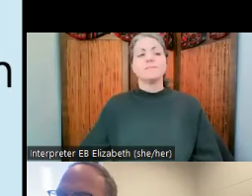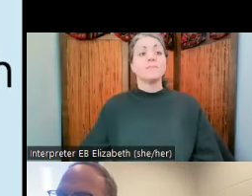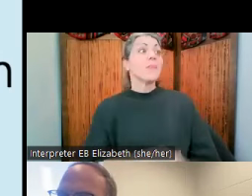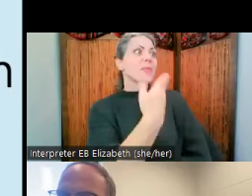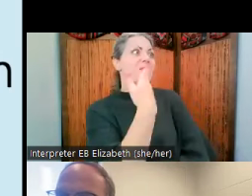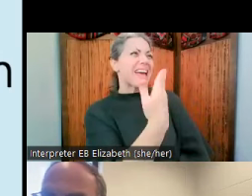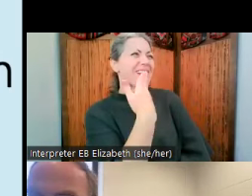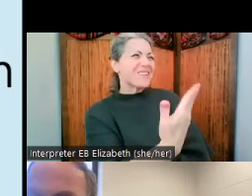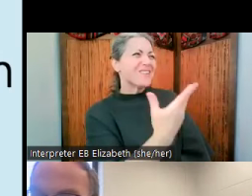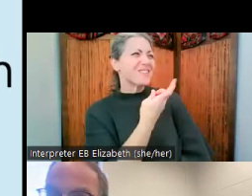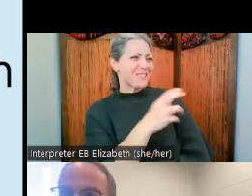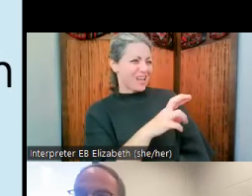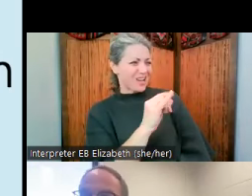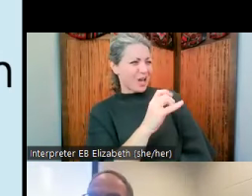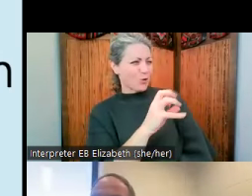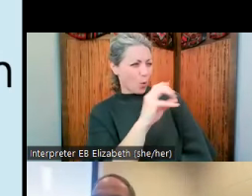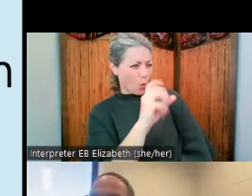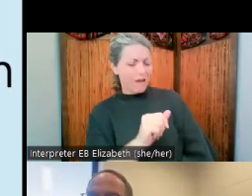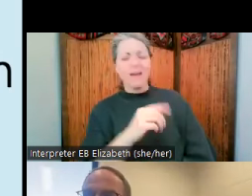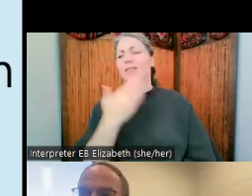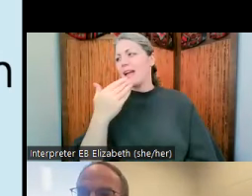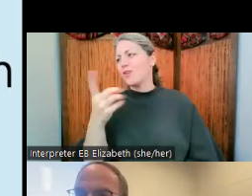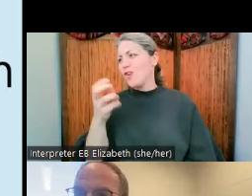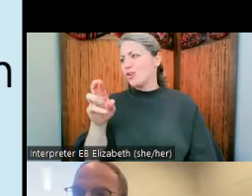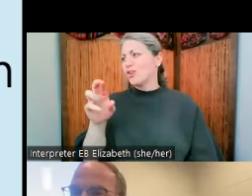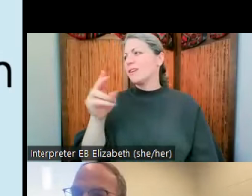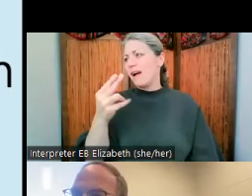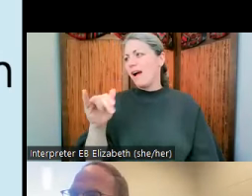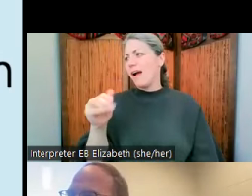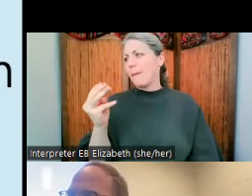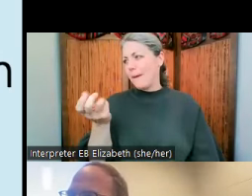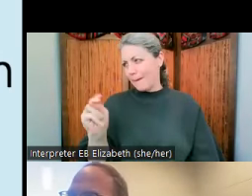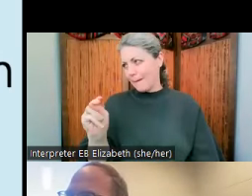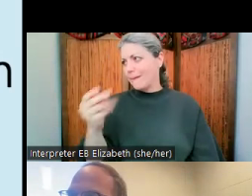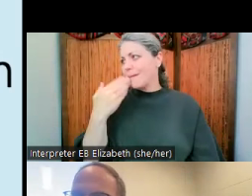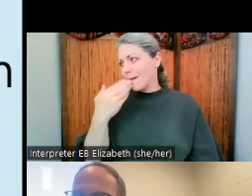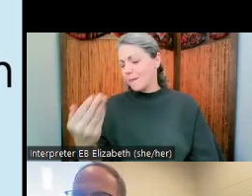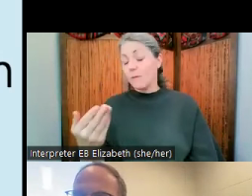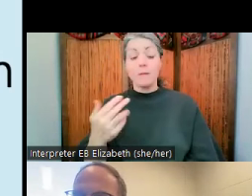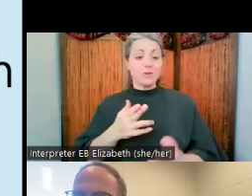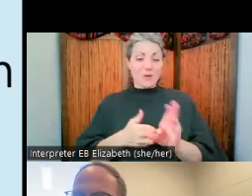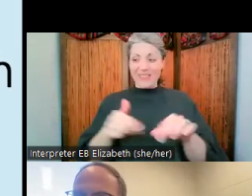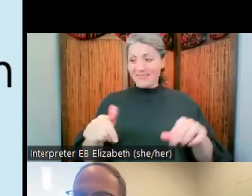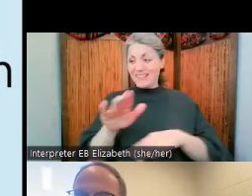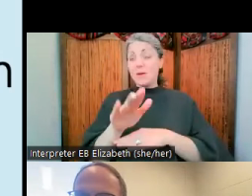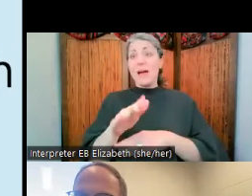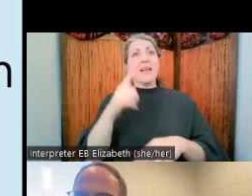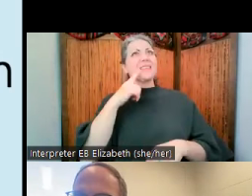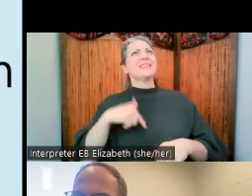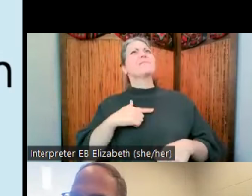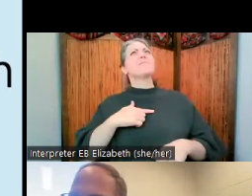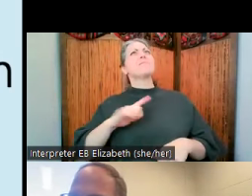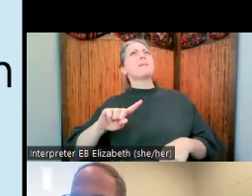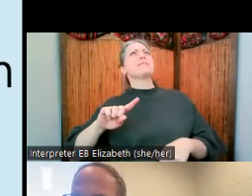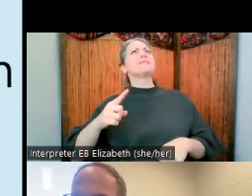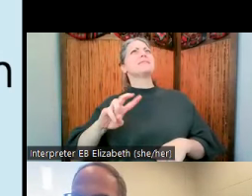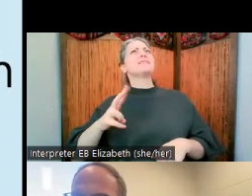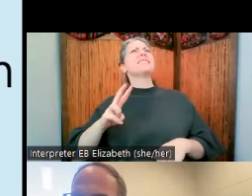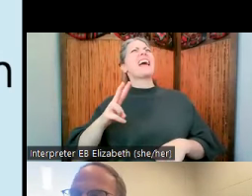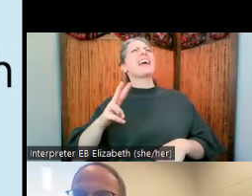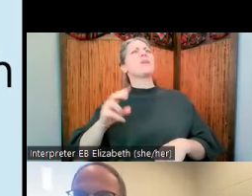and thank you, Dr. Hyman, for the invitation to join you this afternoon. And this, I think, is my second or third Skirboll conference, and